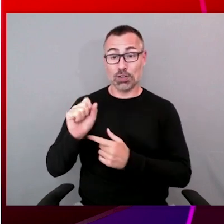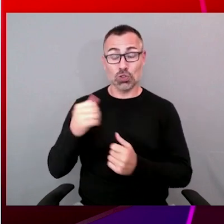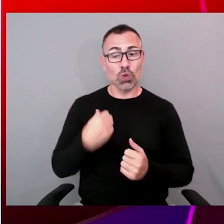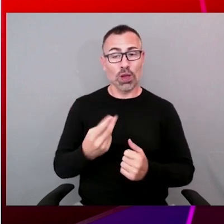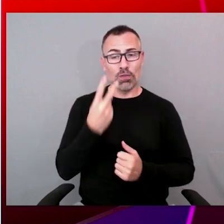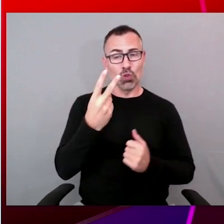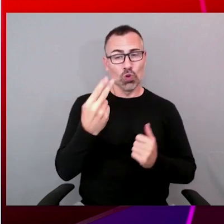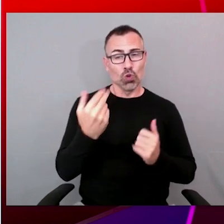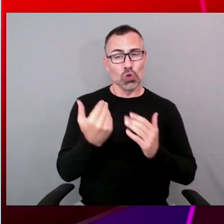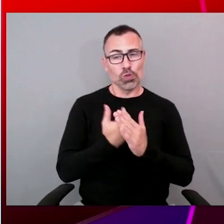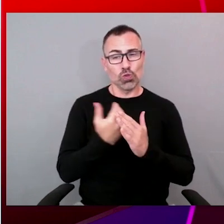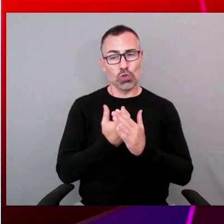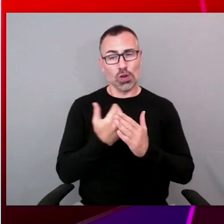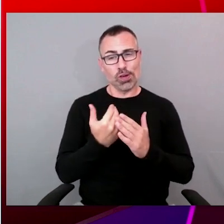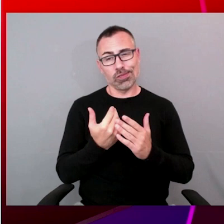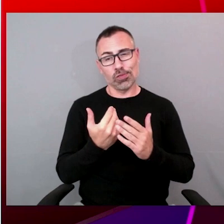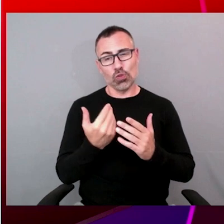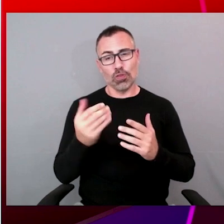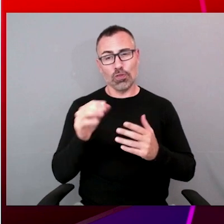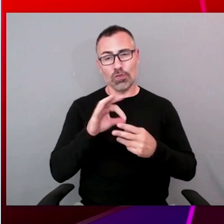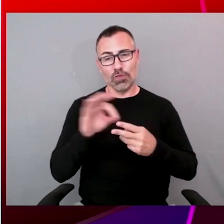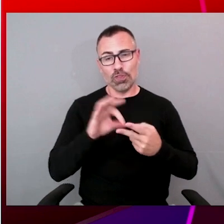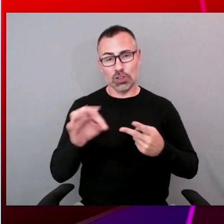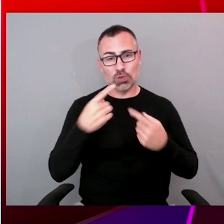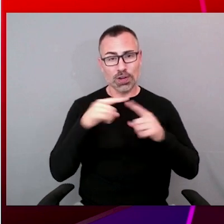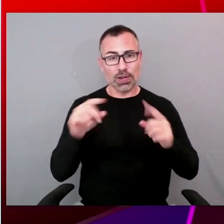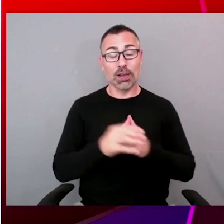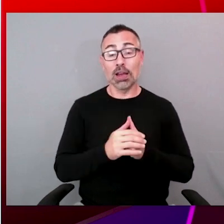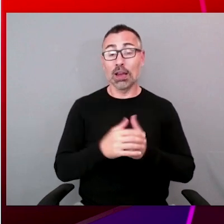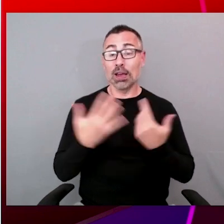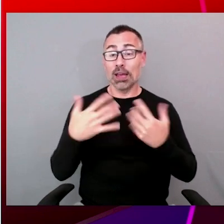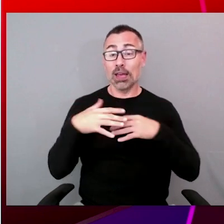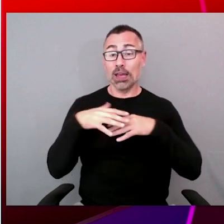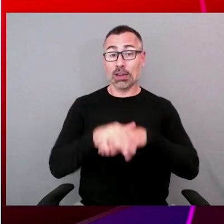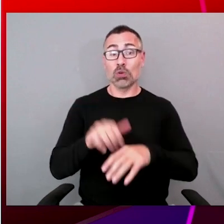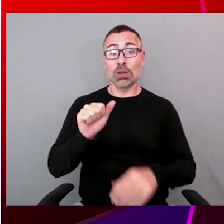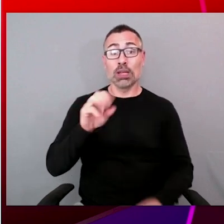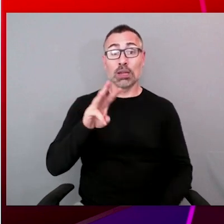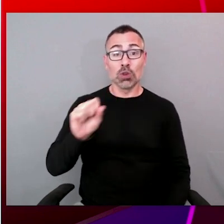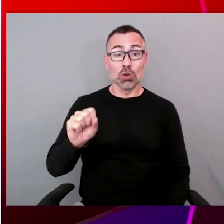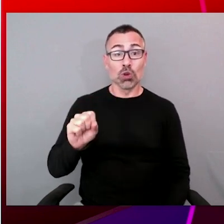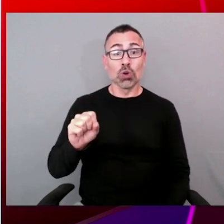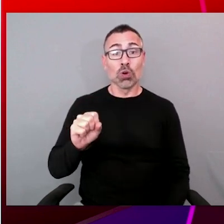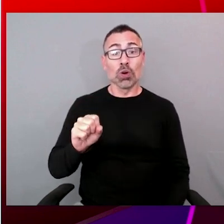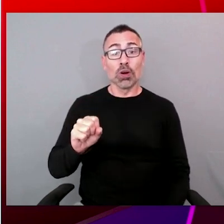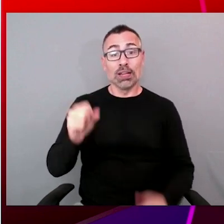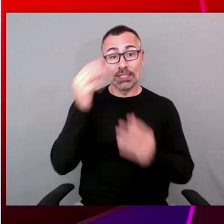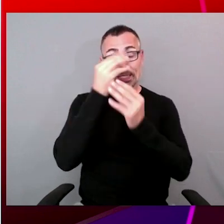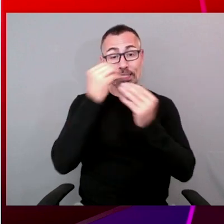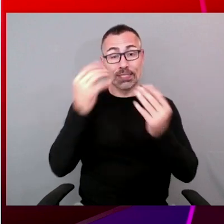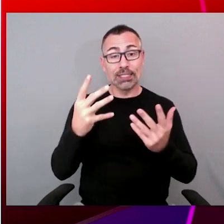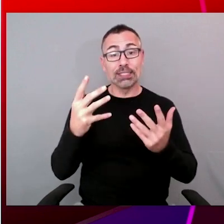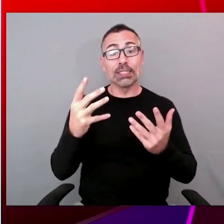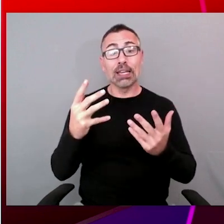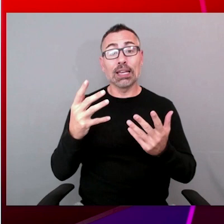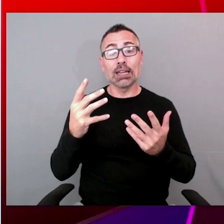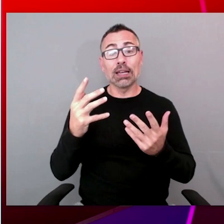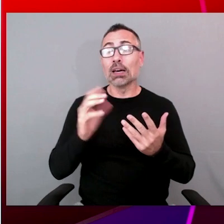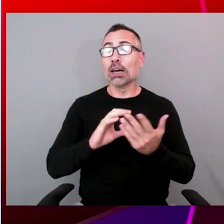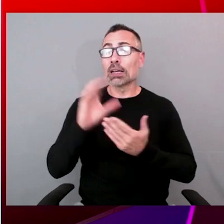we are announcing. Okay. One is the integration with the AWS Glue Data Catalog. And what that does is we